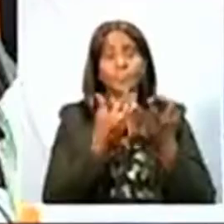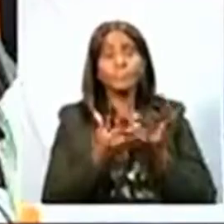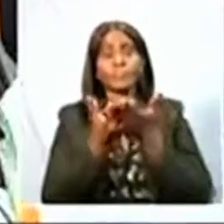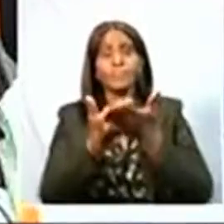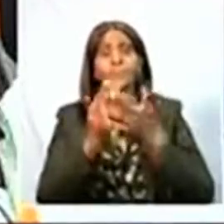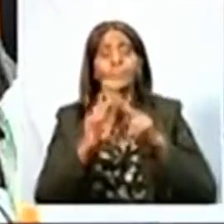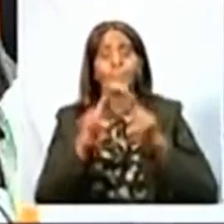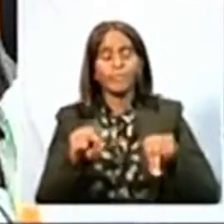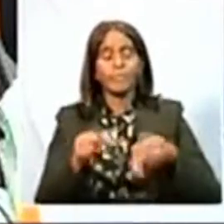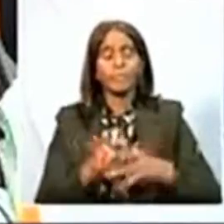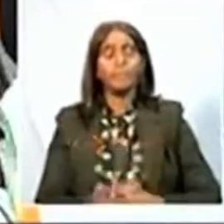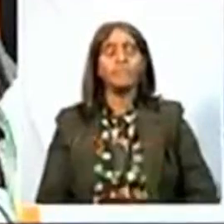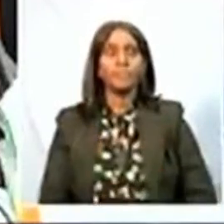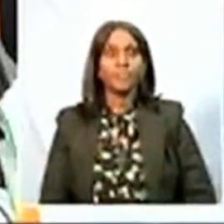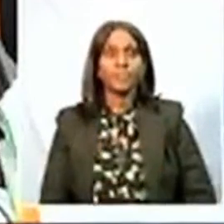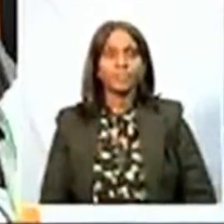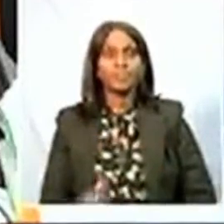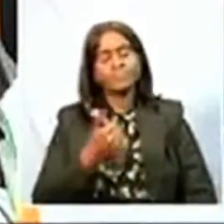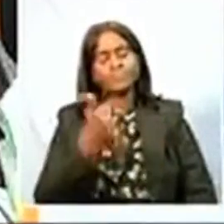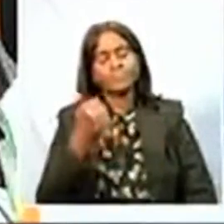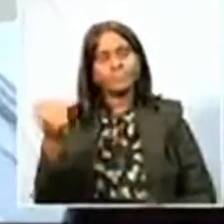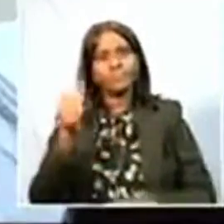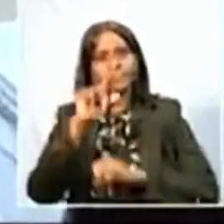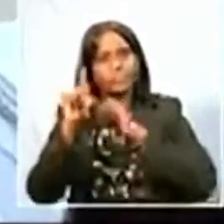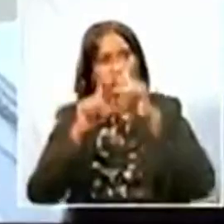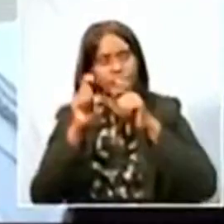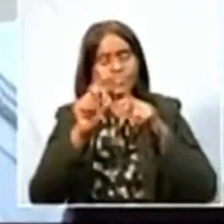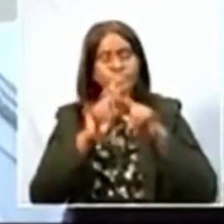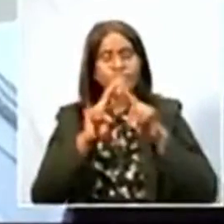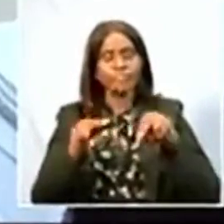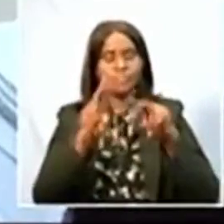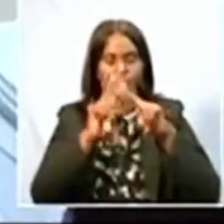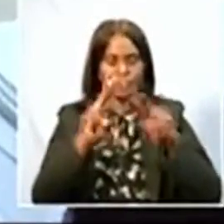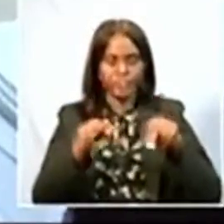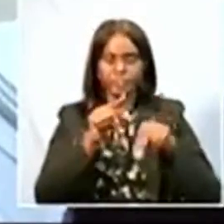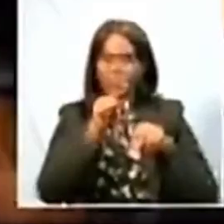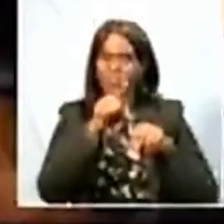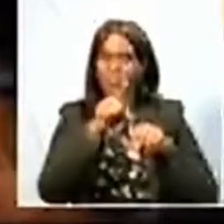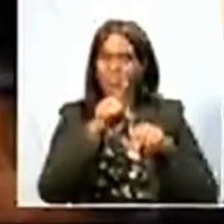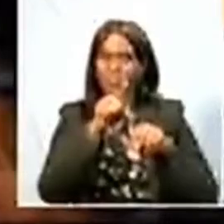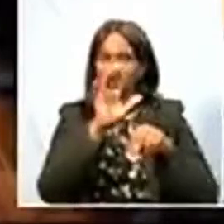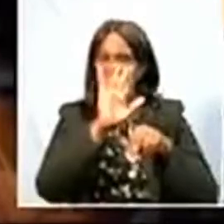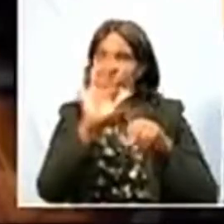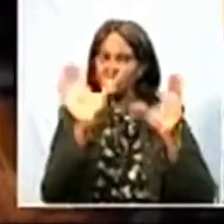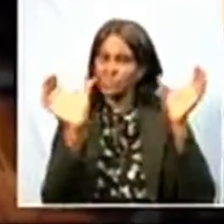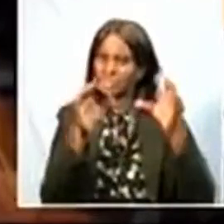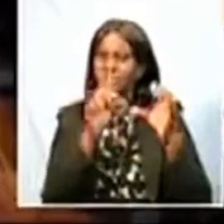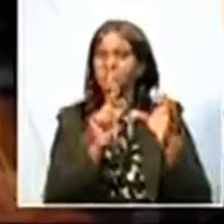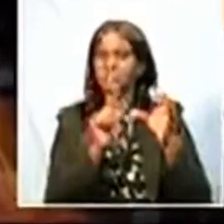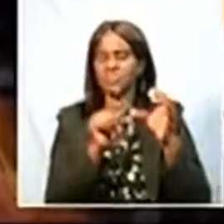Chair. Another follow-up short one? A short one. Chairperson, your committee